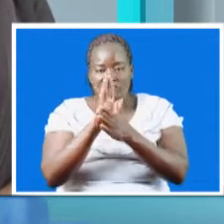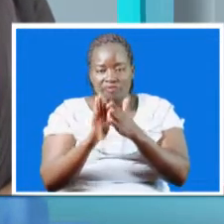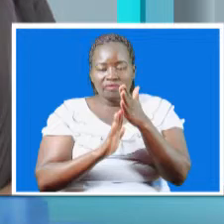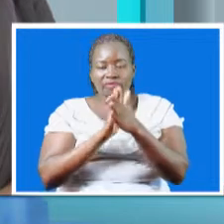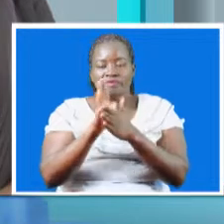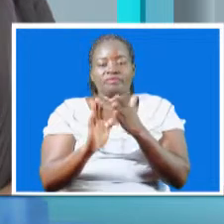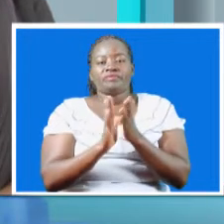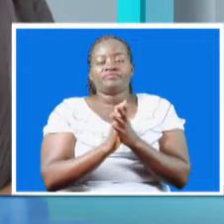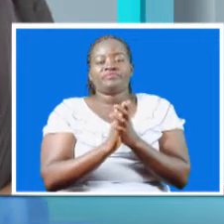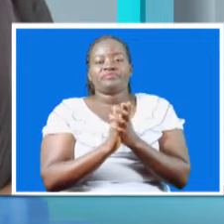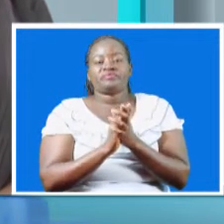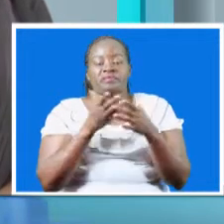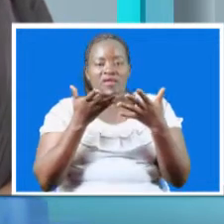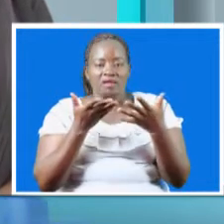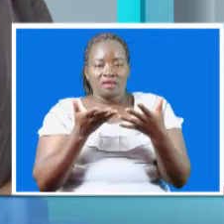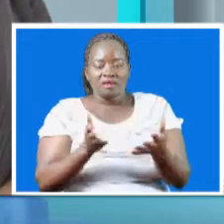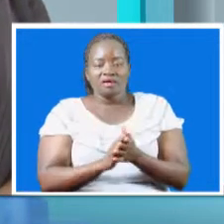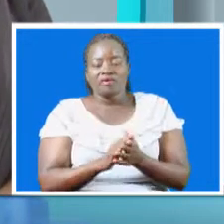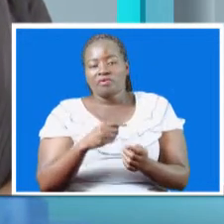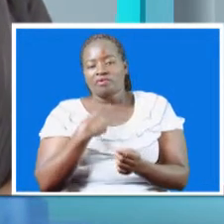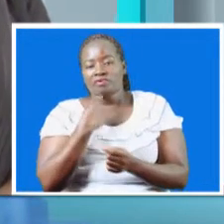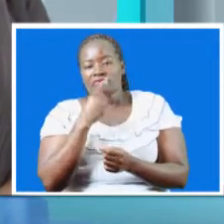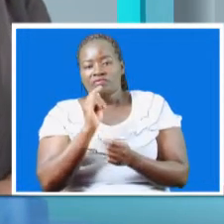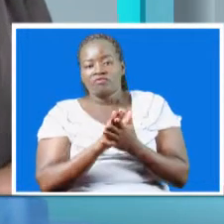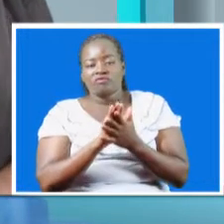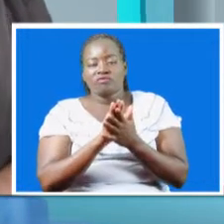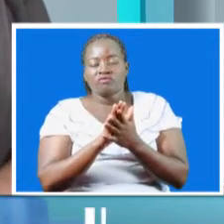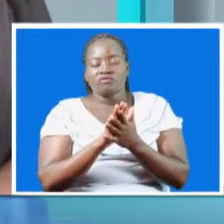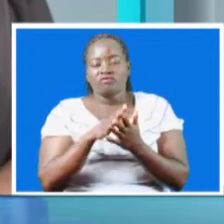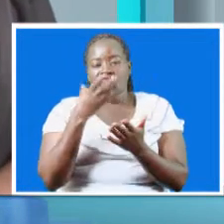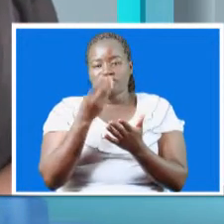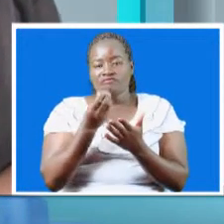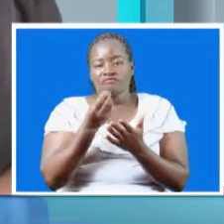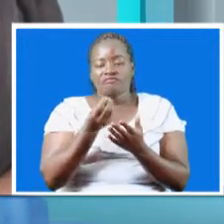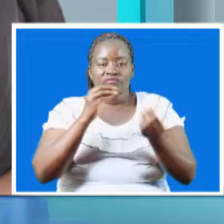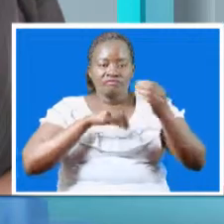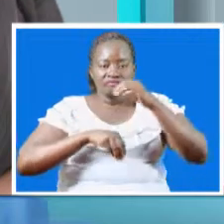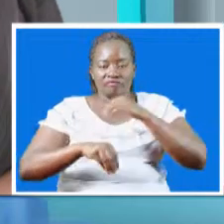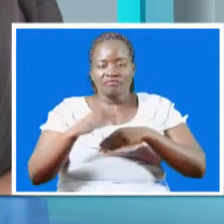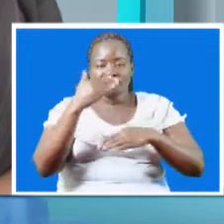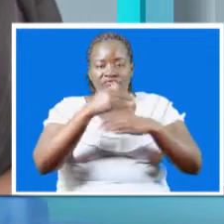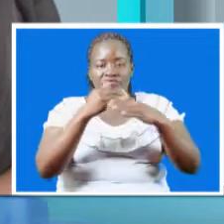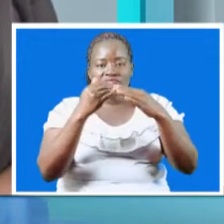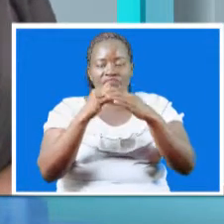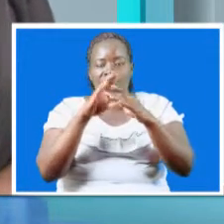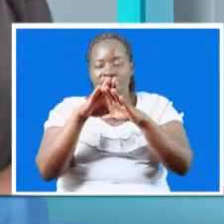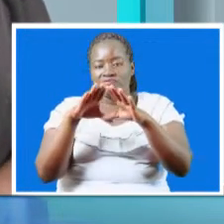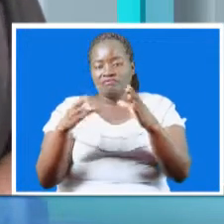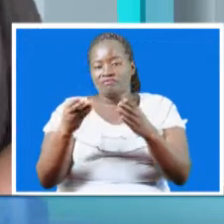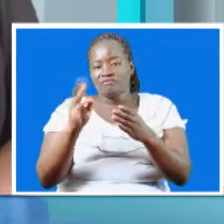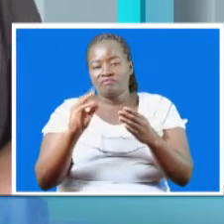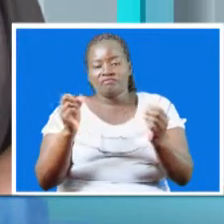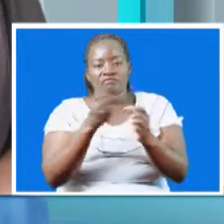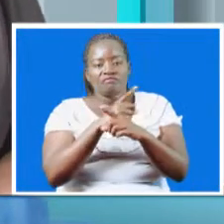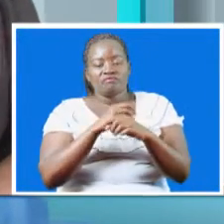Mohoro marea tuku halirelie. Lele gukole togo kereka nate kore na besha shugumetio hali waki wade mustiganete